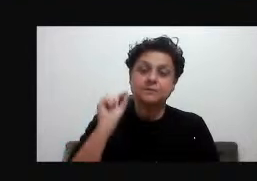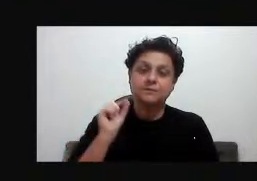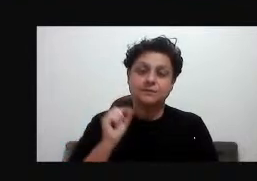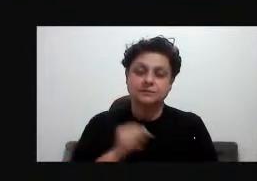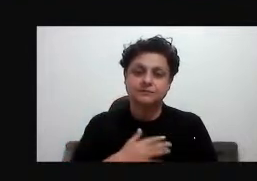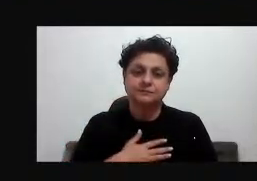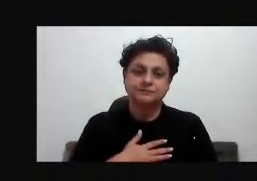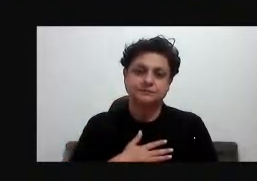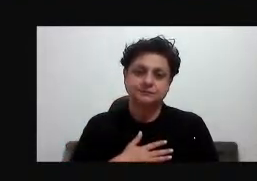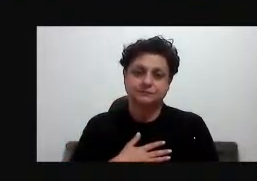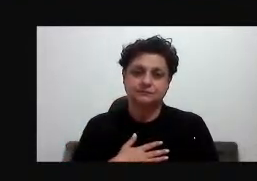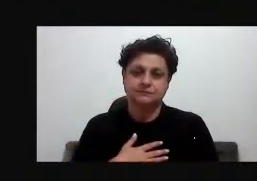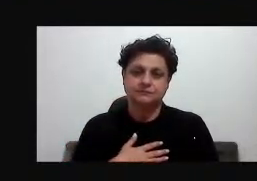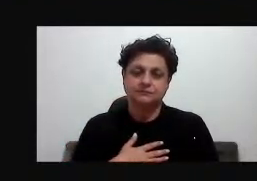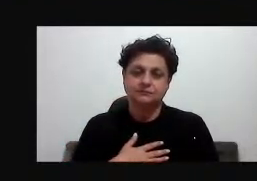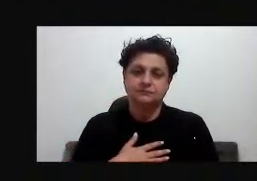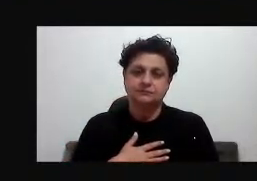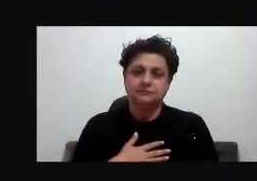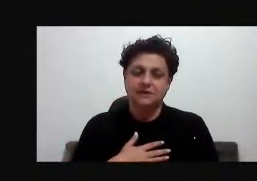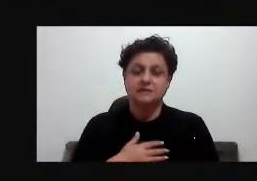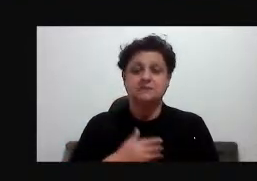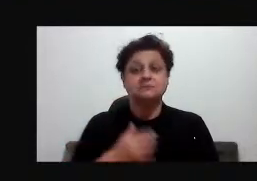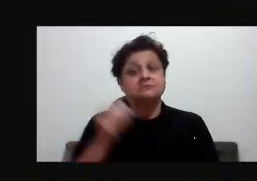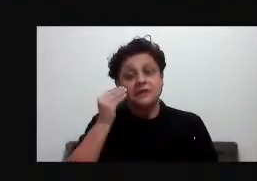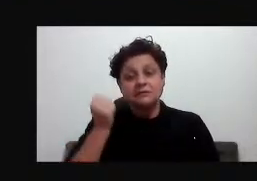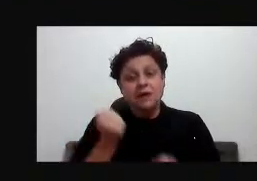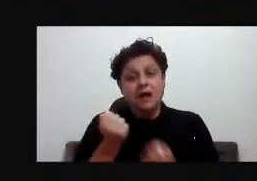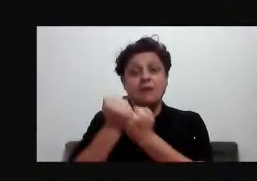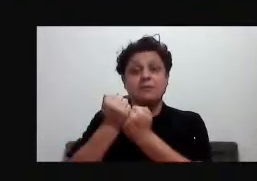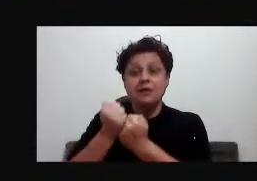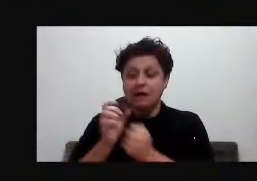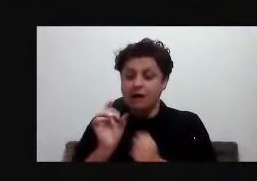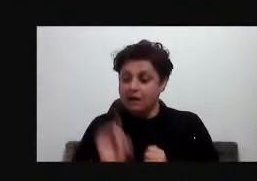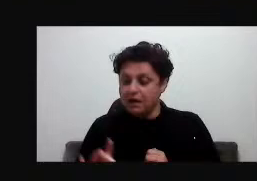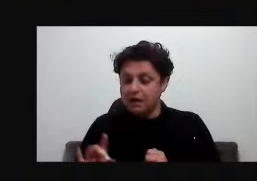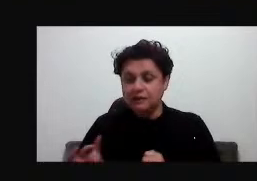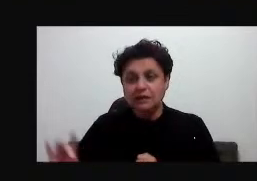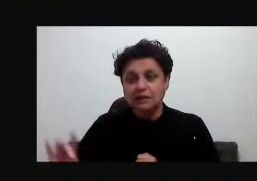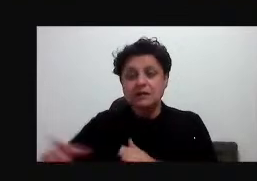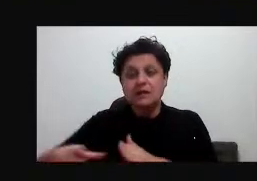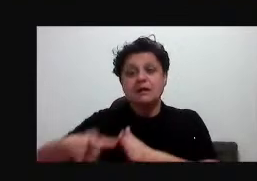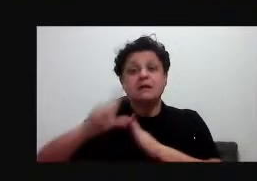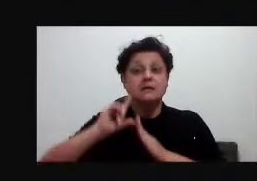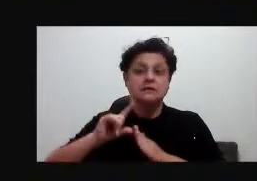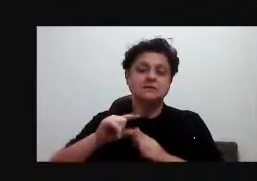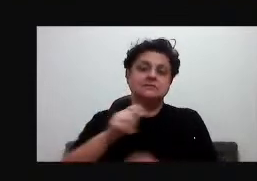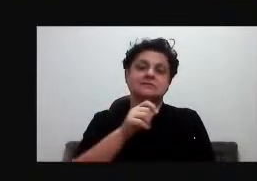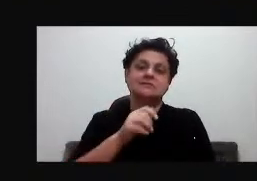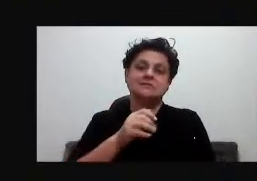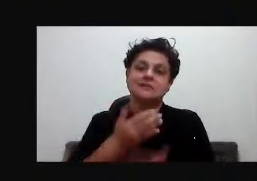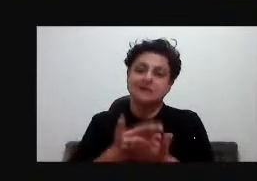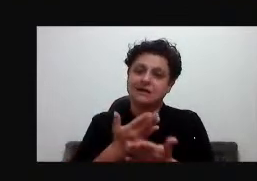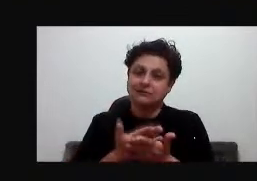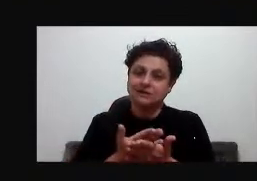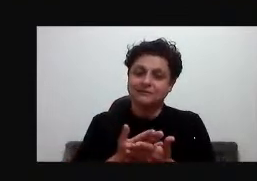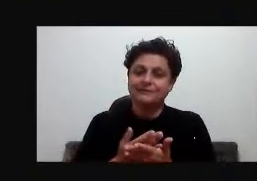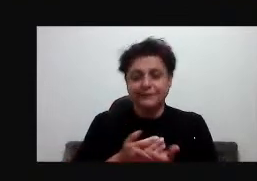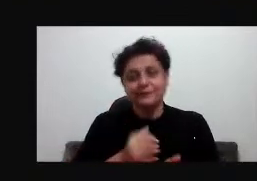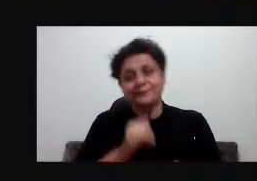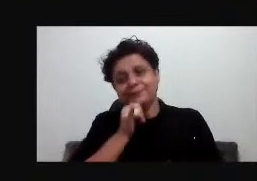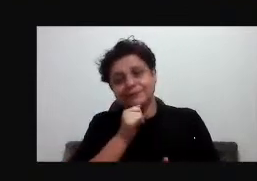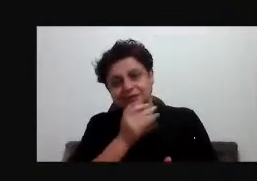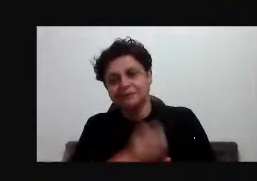support to the students before class, for example. So the idea of trying to give them